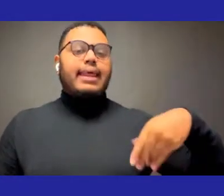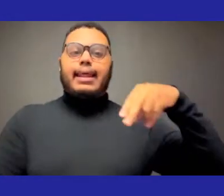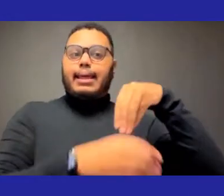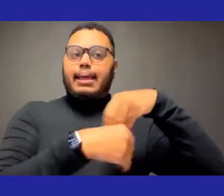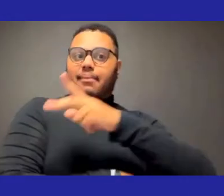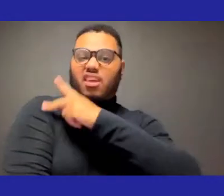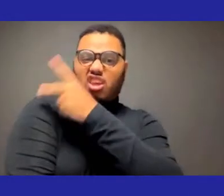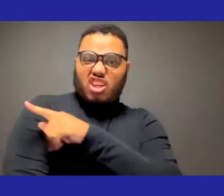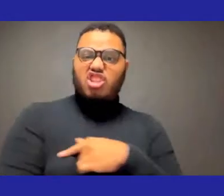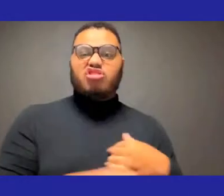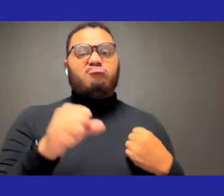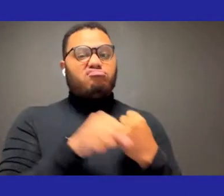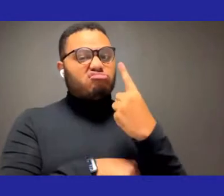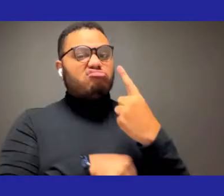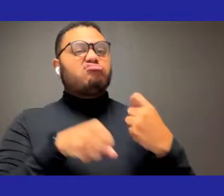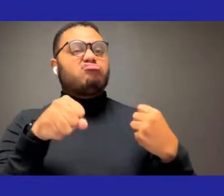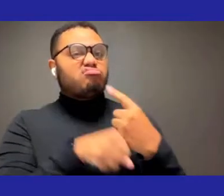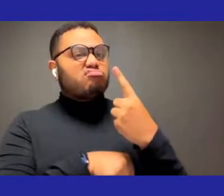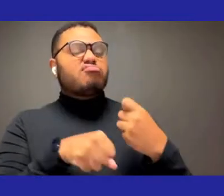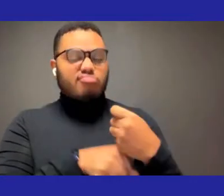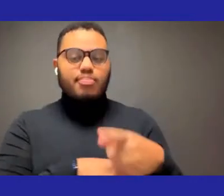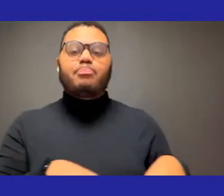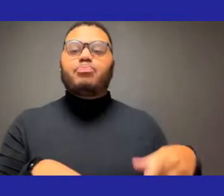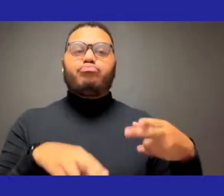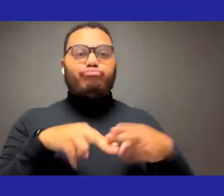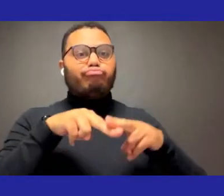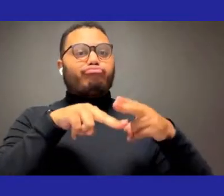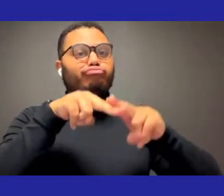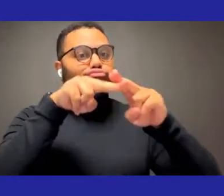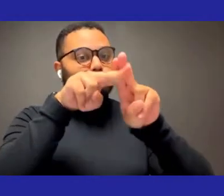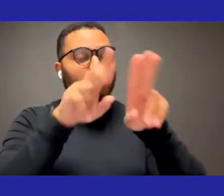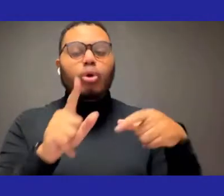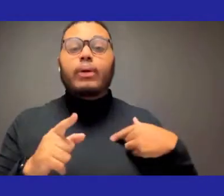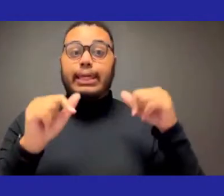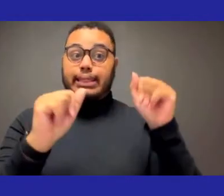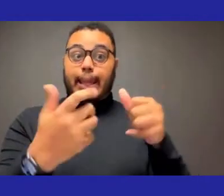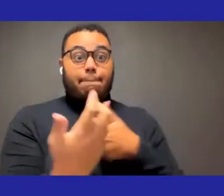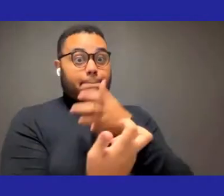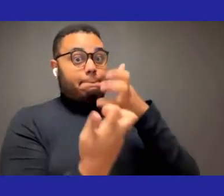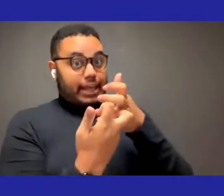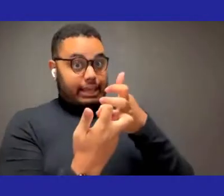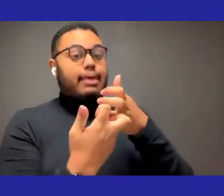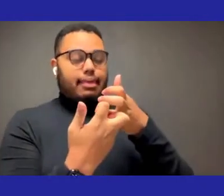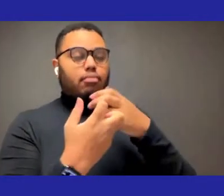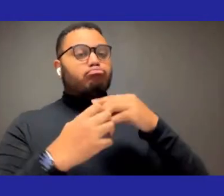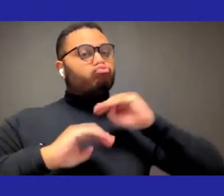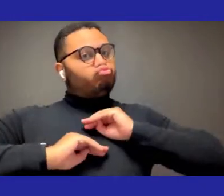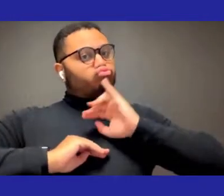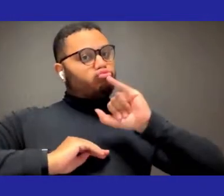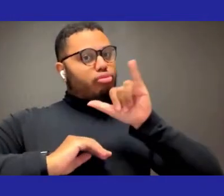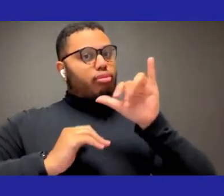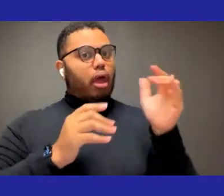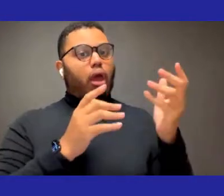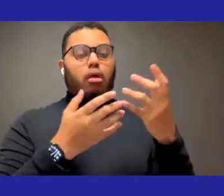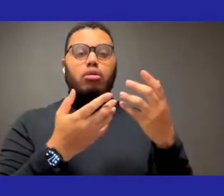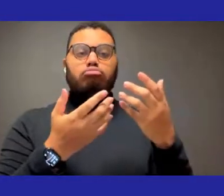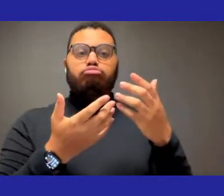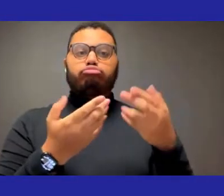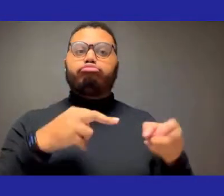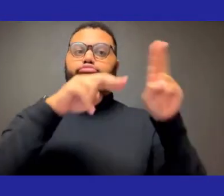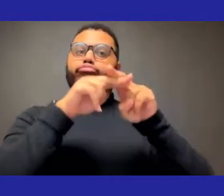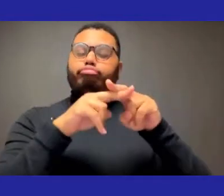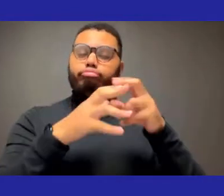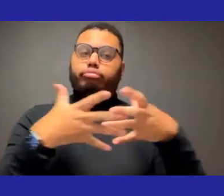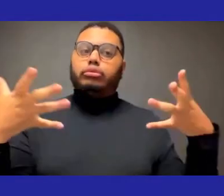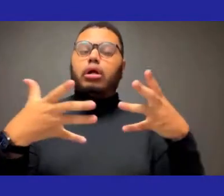we were able to not only meet that volume, but we were able to meet that volume and only add about